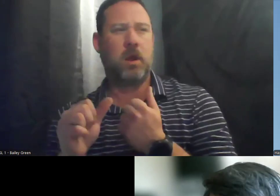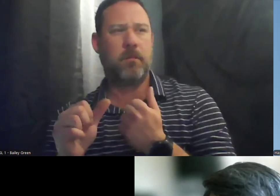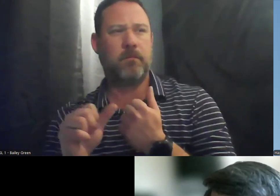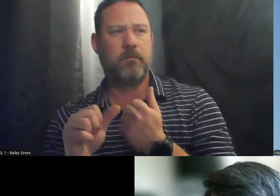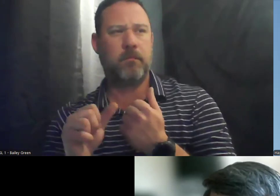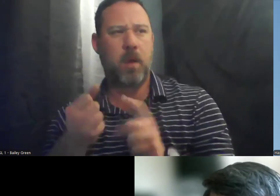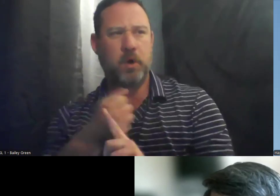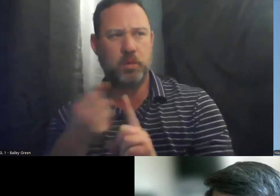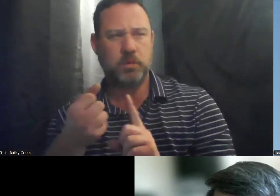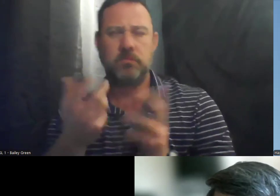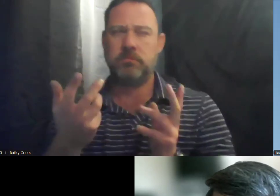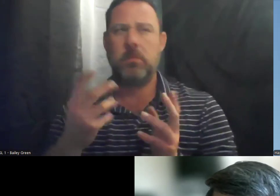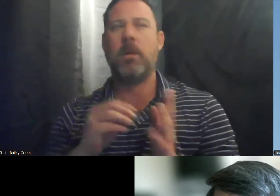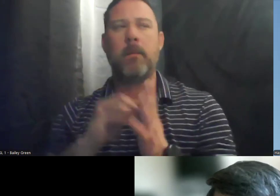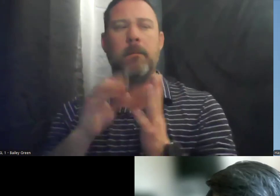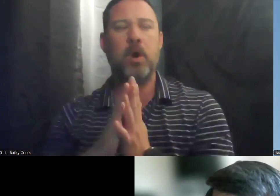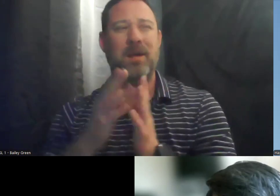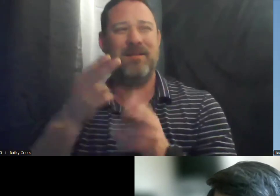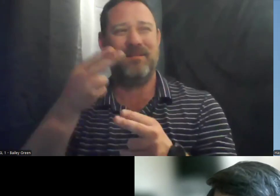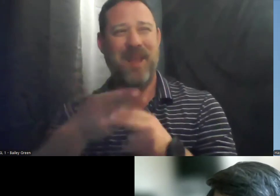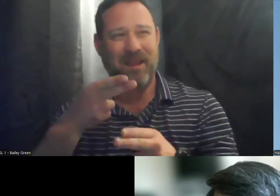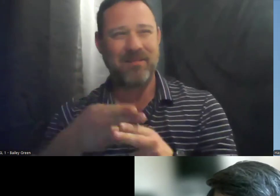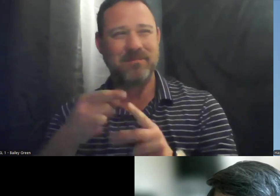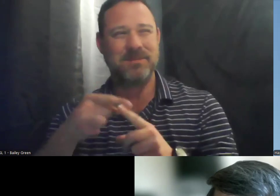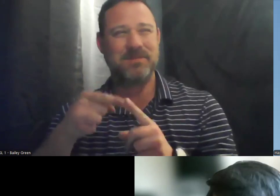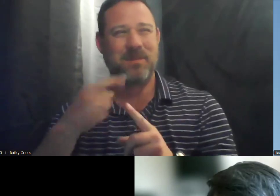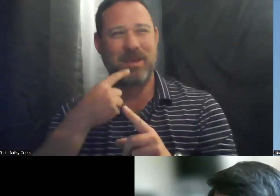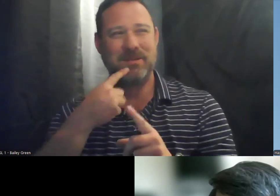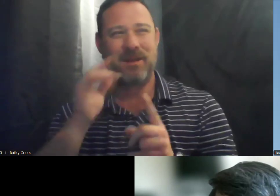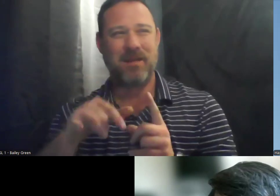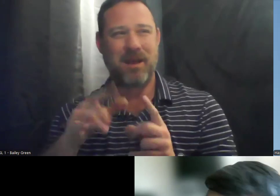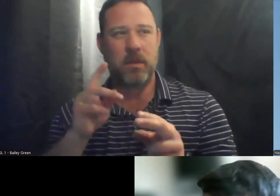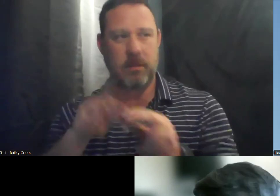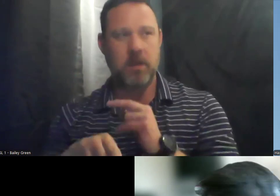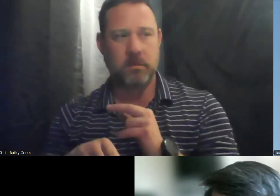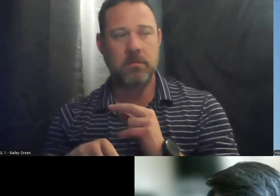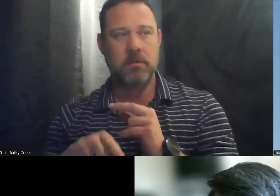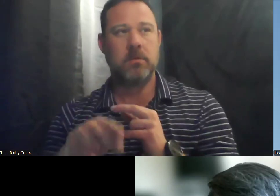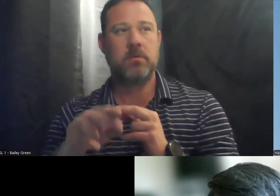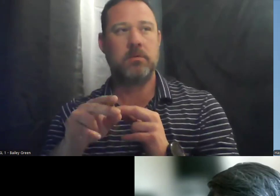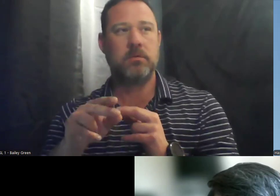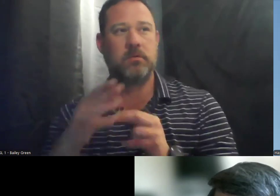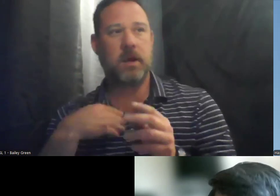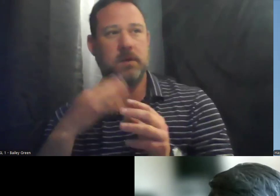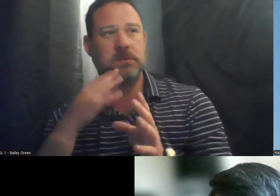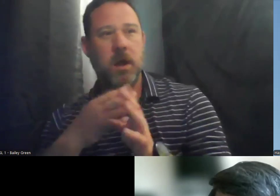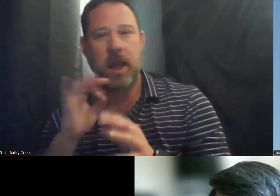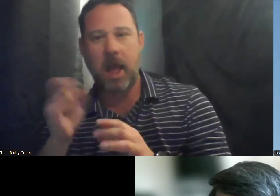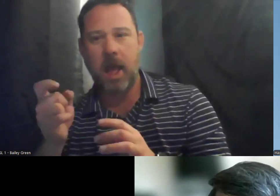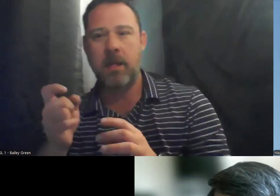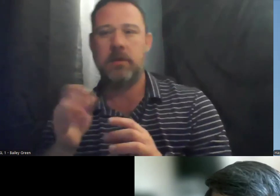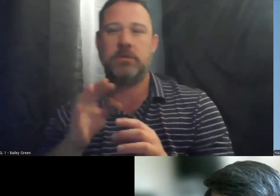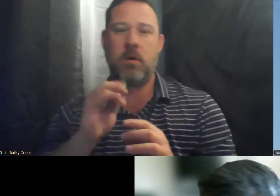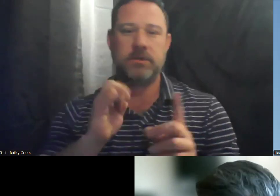put names when they say that, when they make a cut to my son Alex, or to